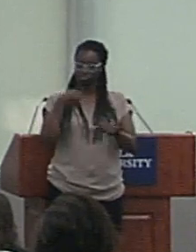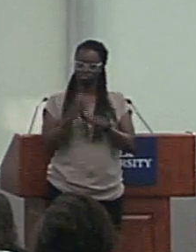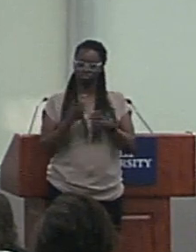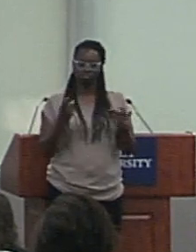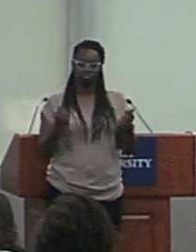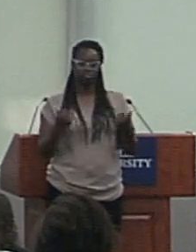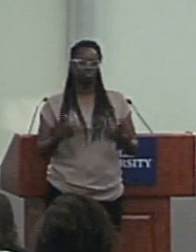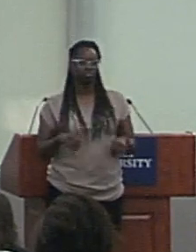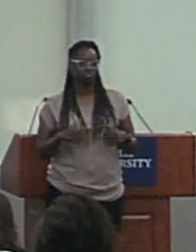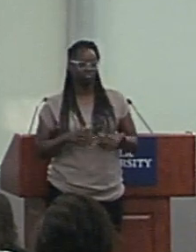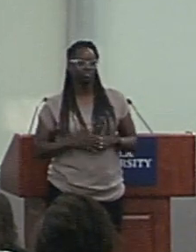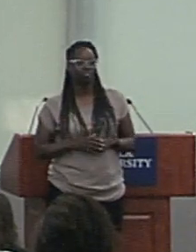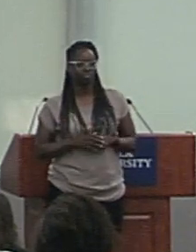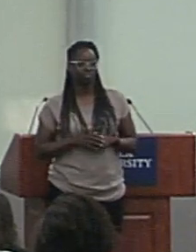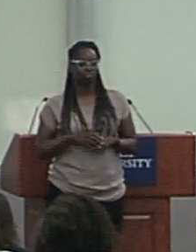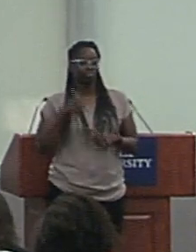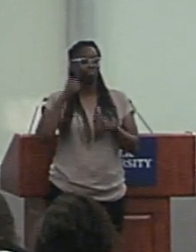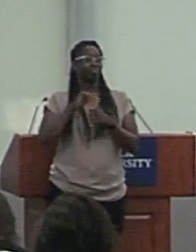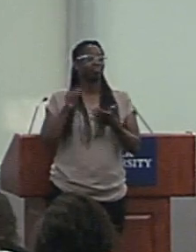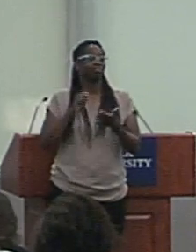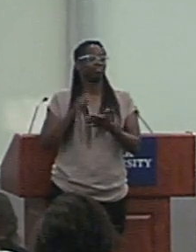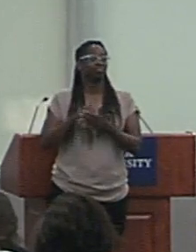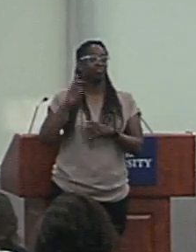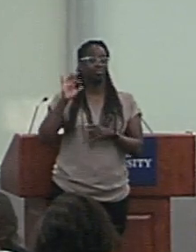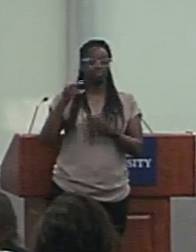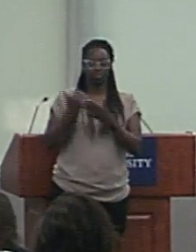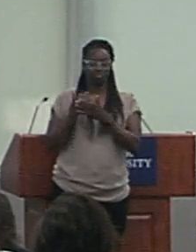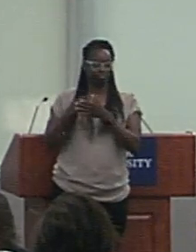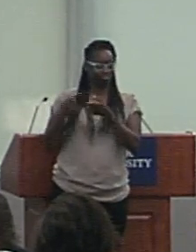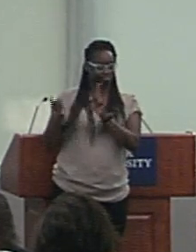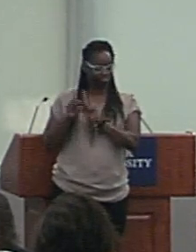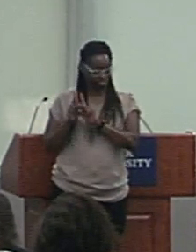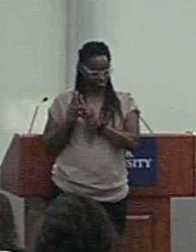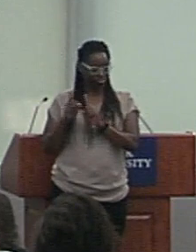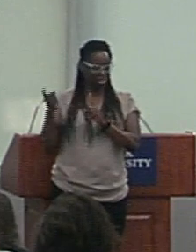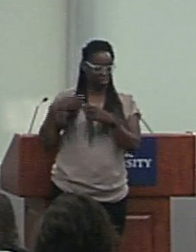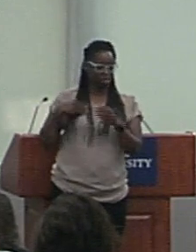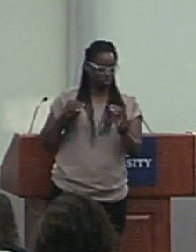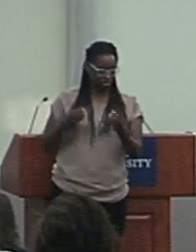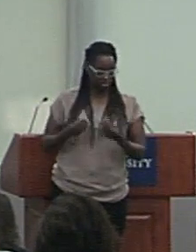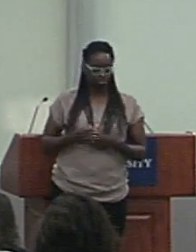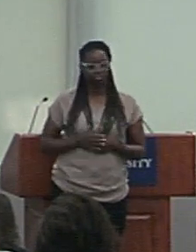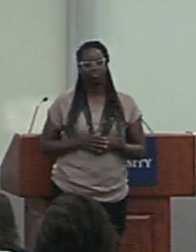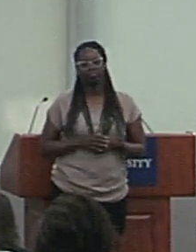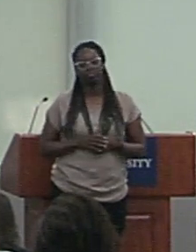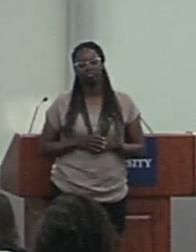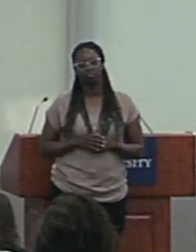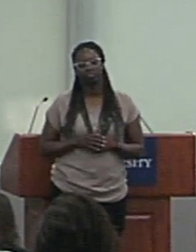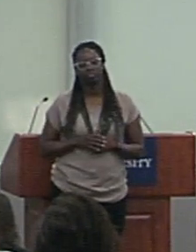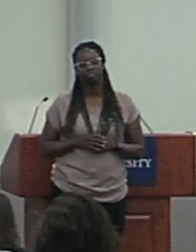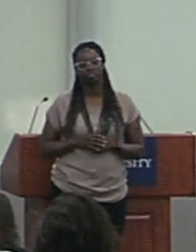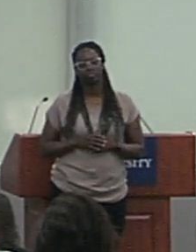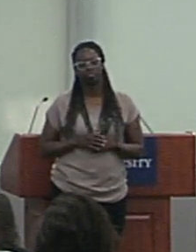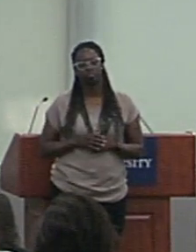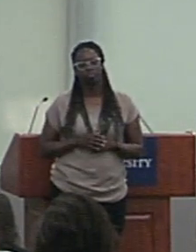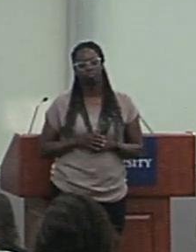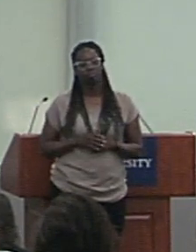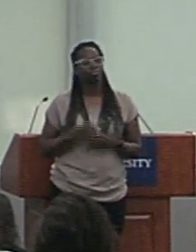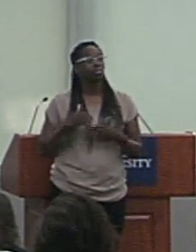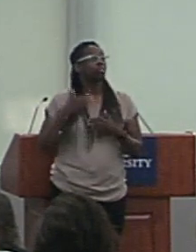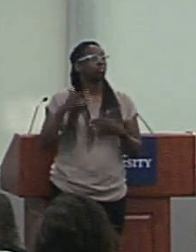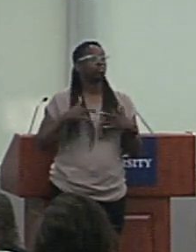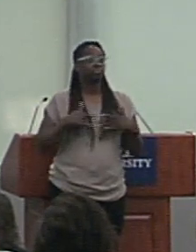elected and was able to come, and we're thrilled that she was here today. Our next celebration will be ADA Day. It's going to